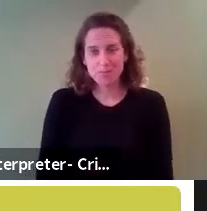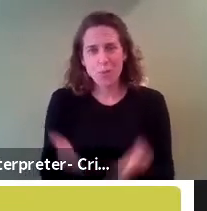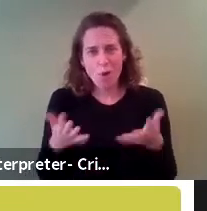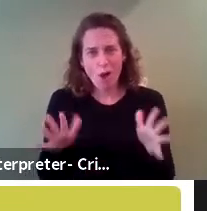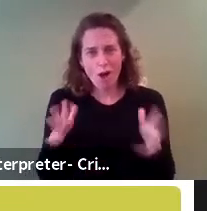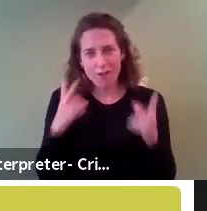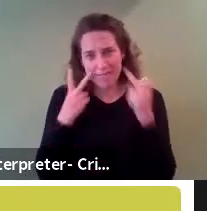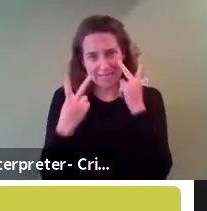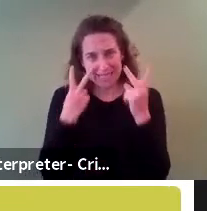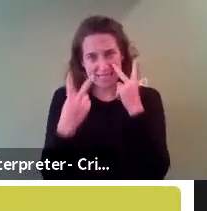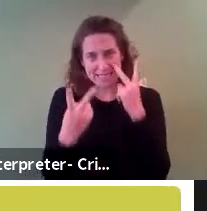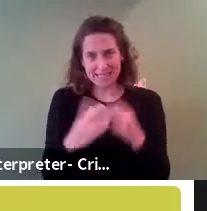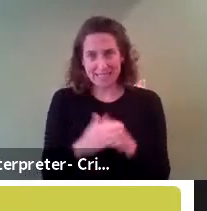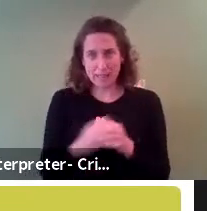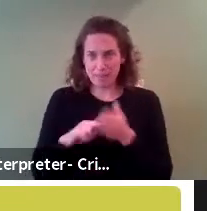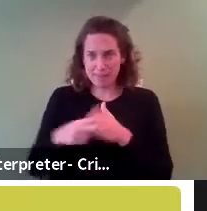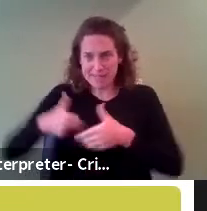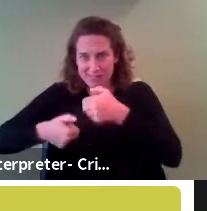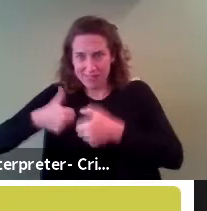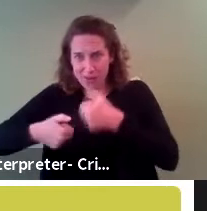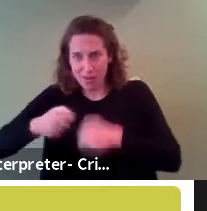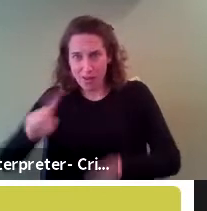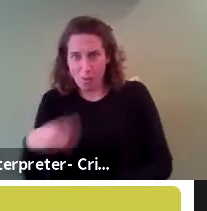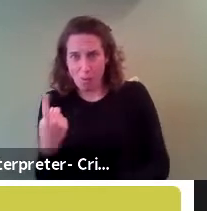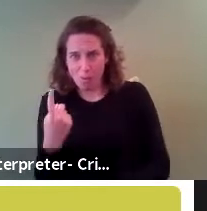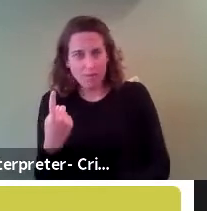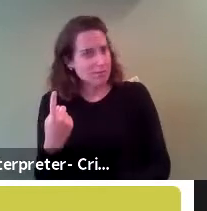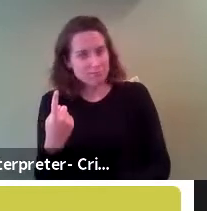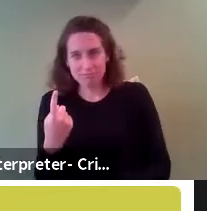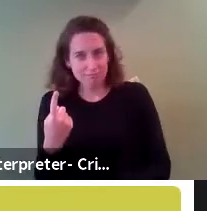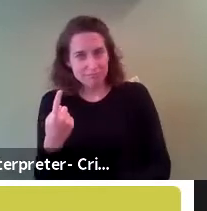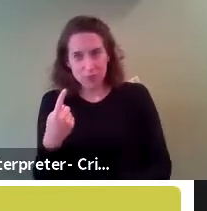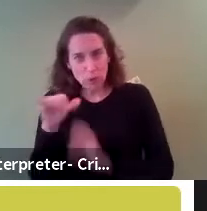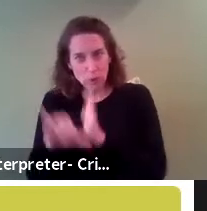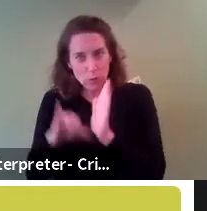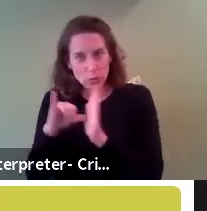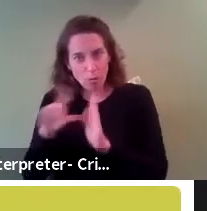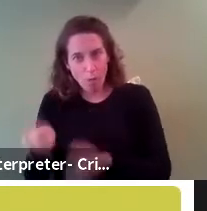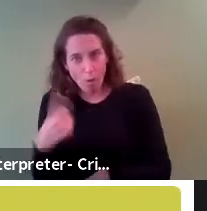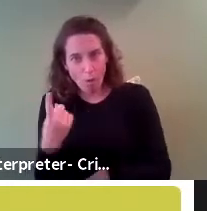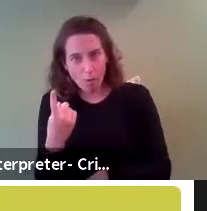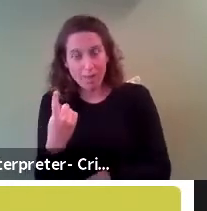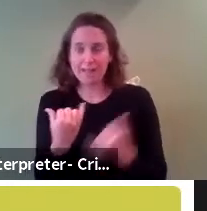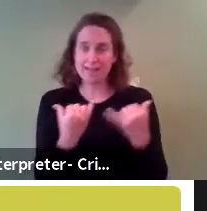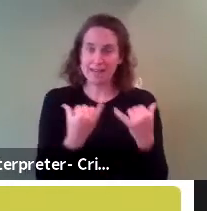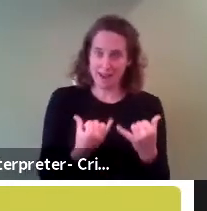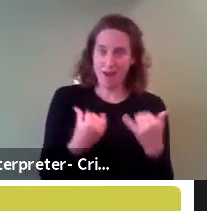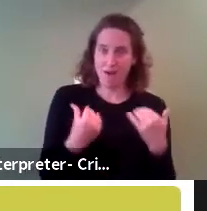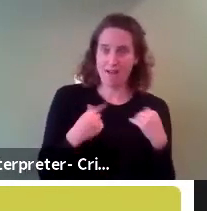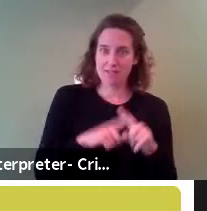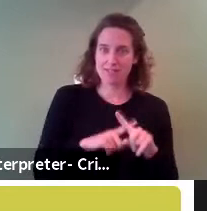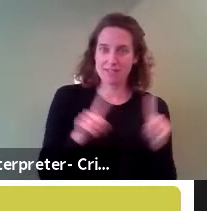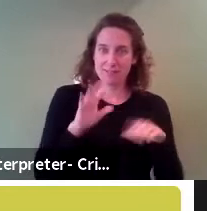is I'm not just using it for playing games and watching YouTube videos. I'm now actually using it for the reasons maybe